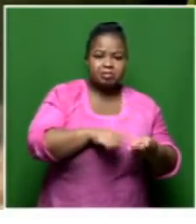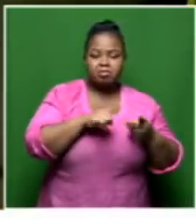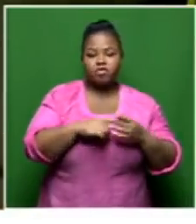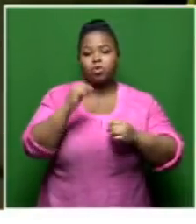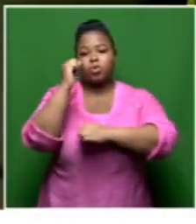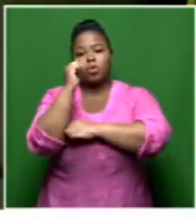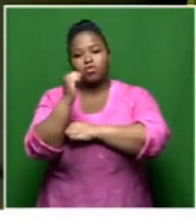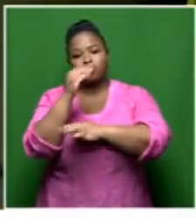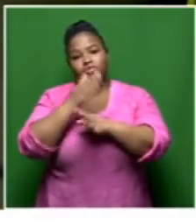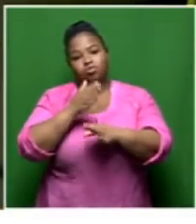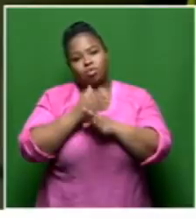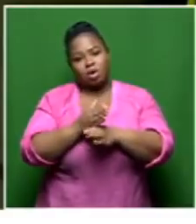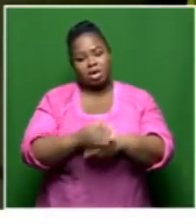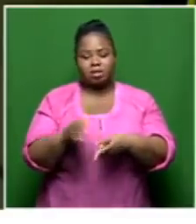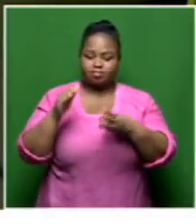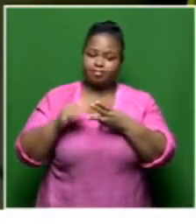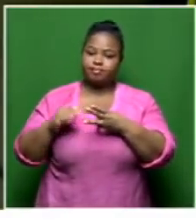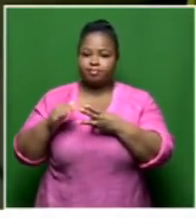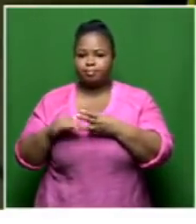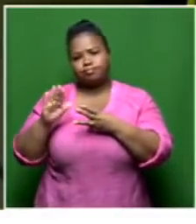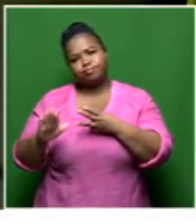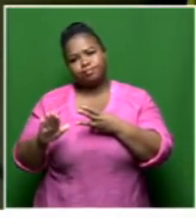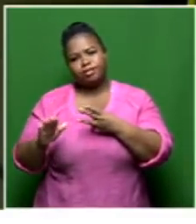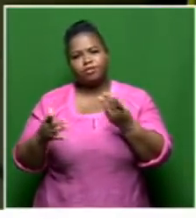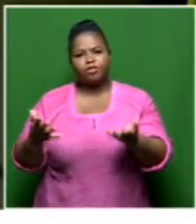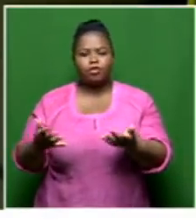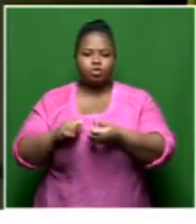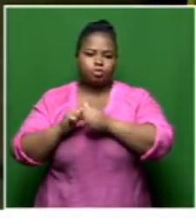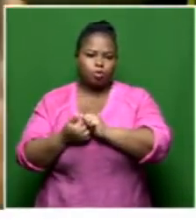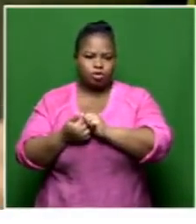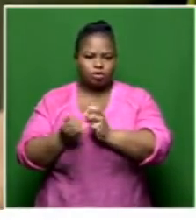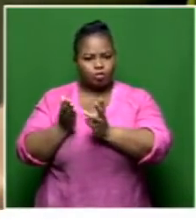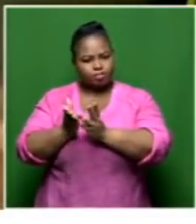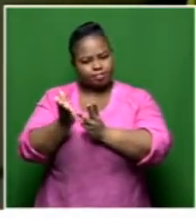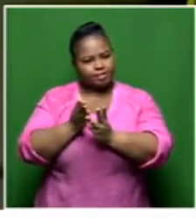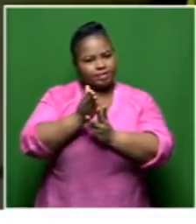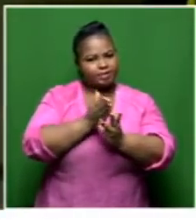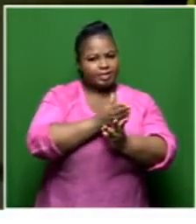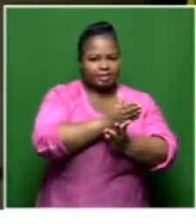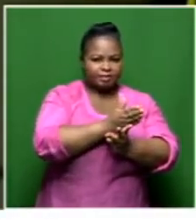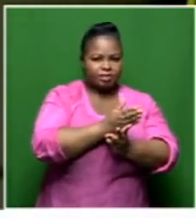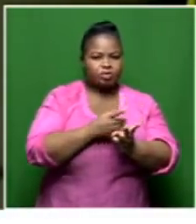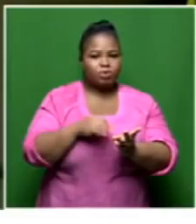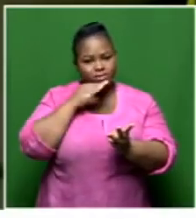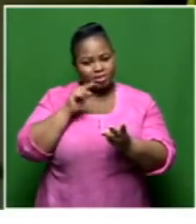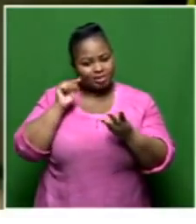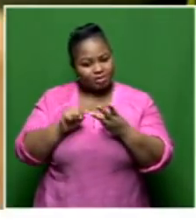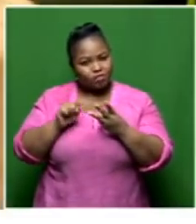your office and to work in it. And another mask might be indicated for sport. So technically, the guy would